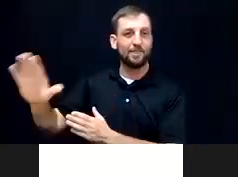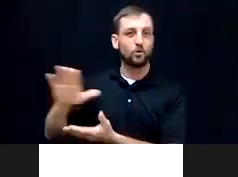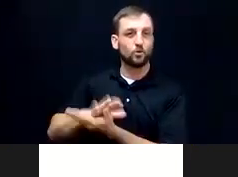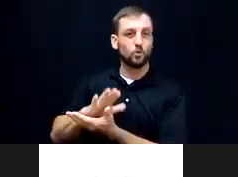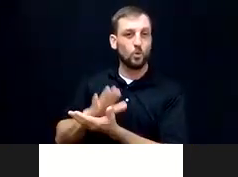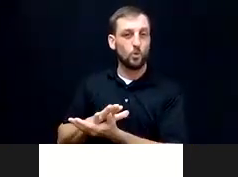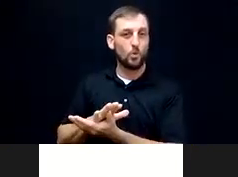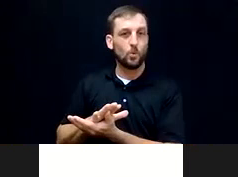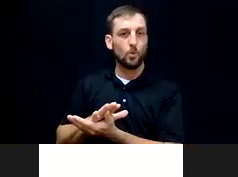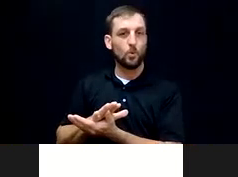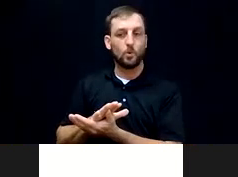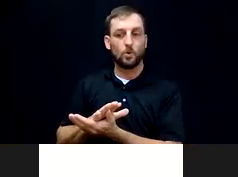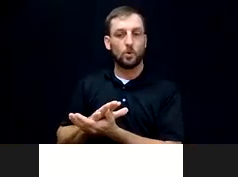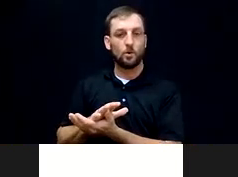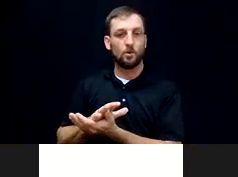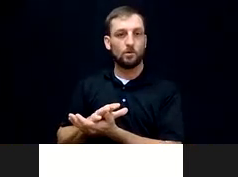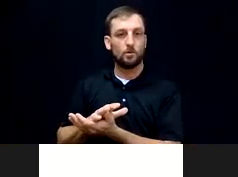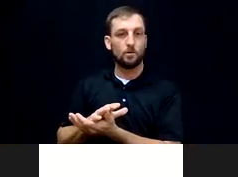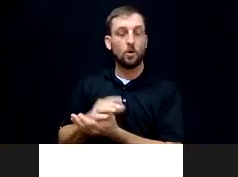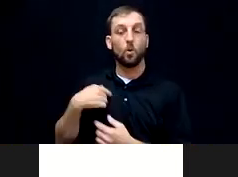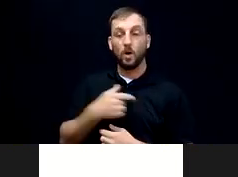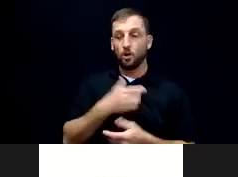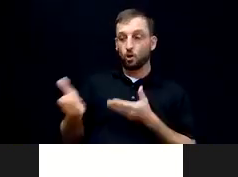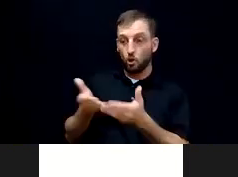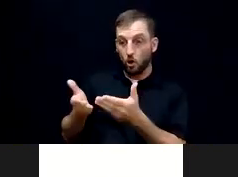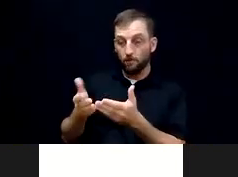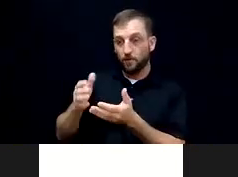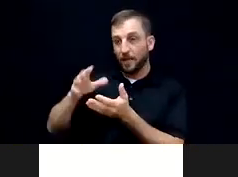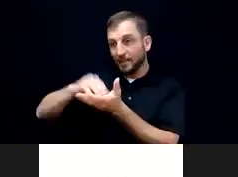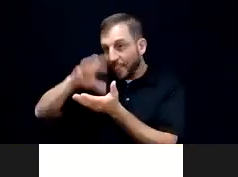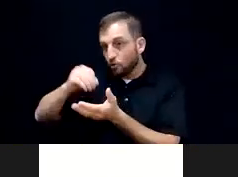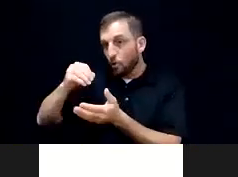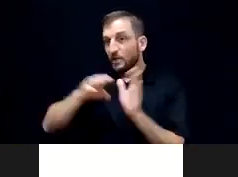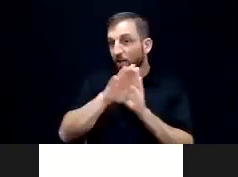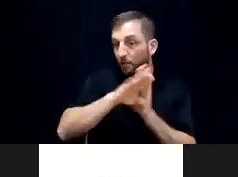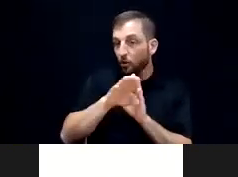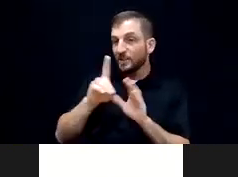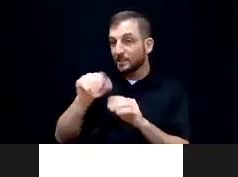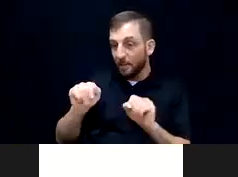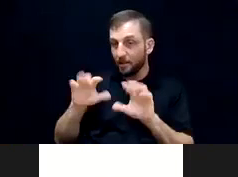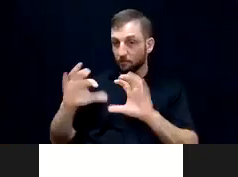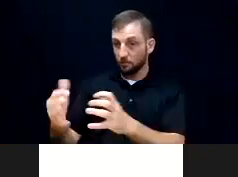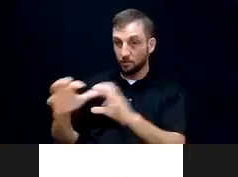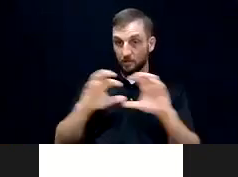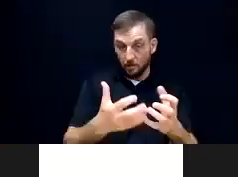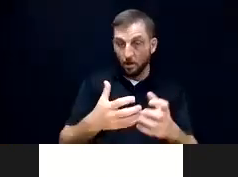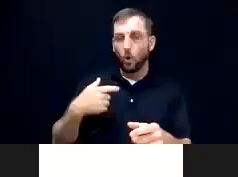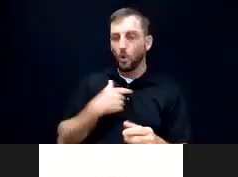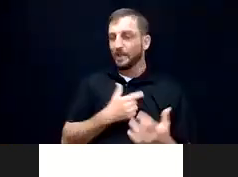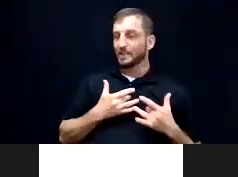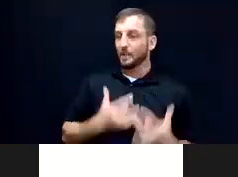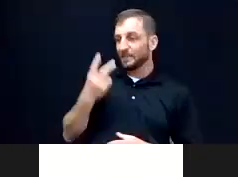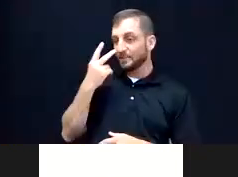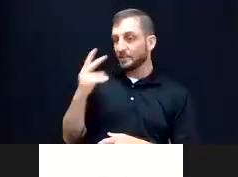And since we do serve students with intellectual and developmental disabilities, we typically see the certificate of